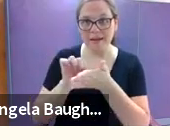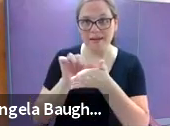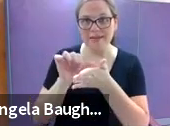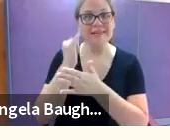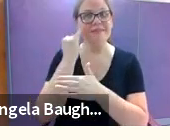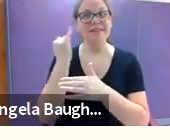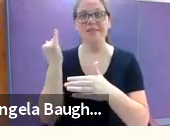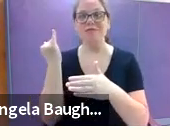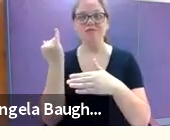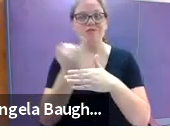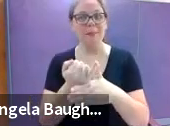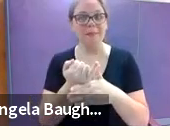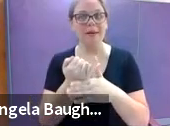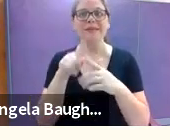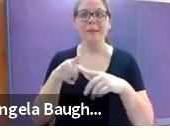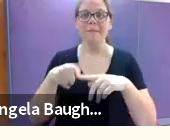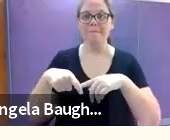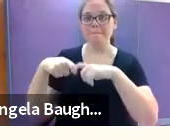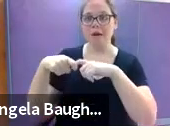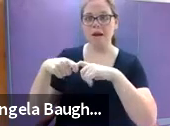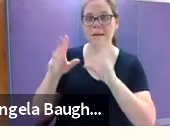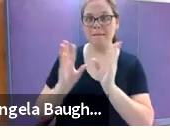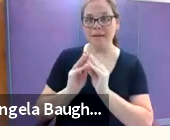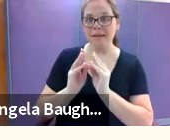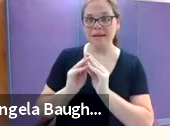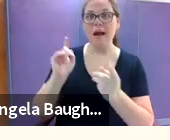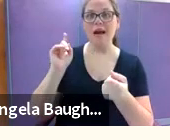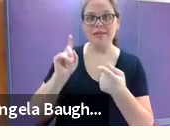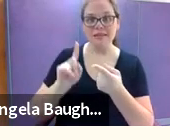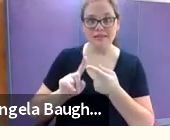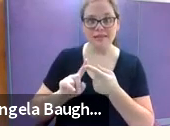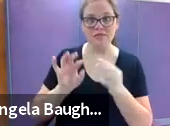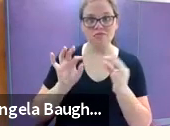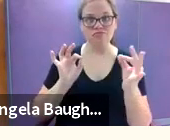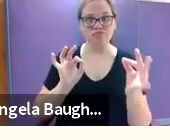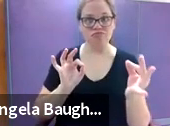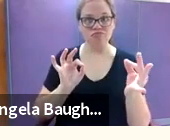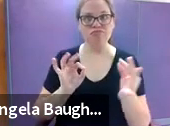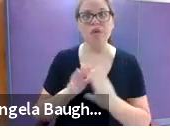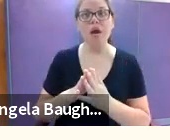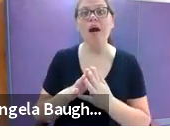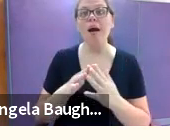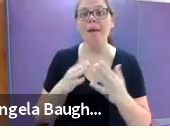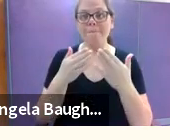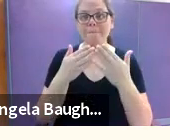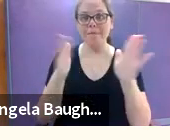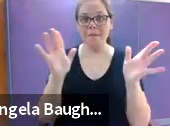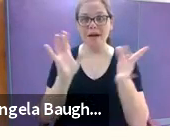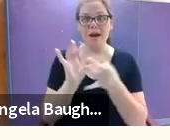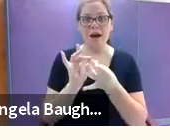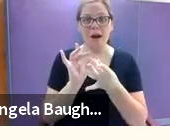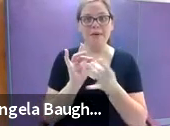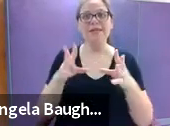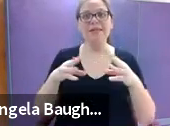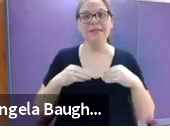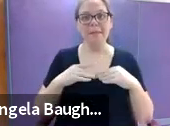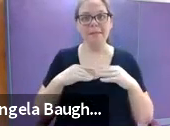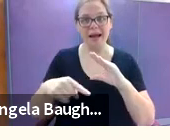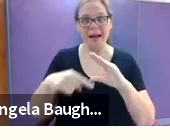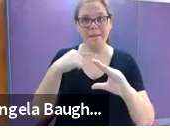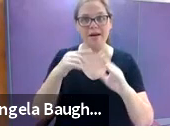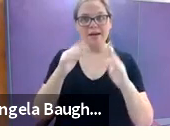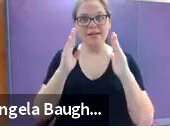interrupted, we will need to pause the meeting until it is restored. Public comment will be accepted by email to the